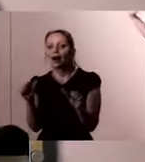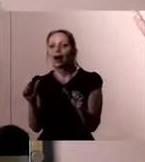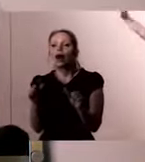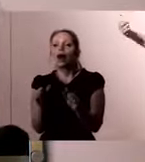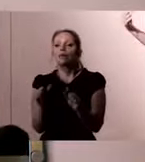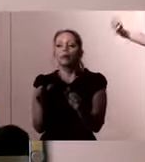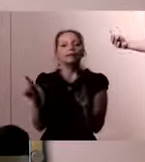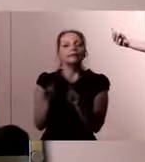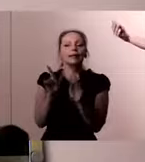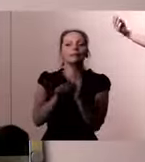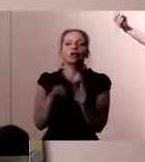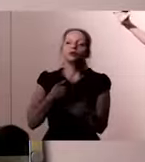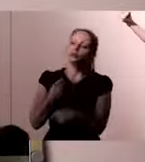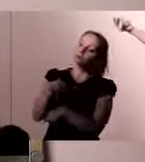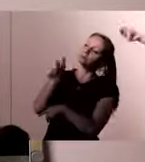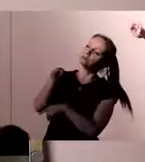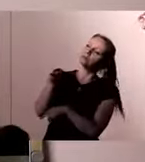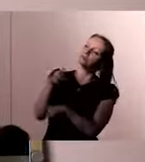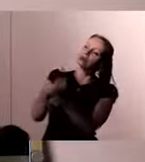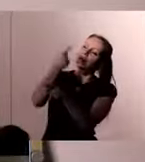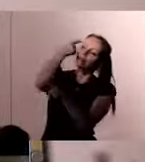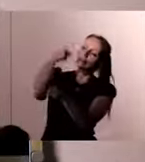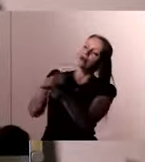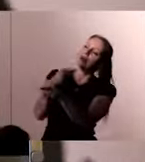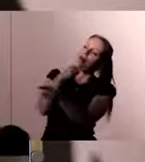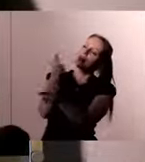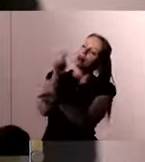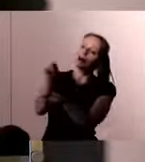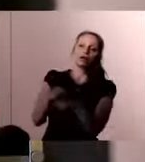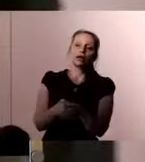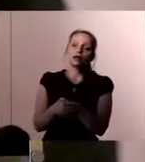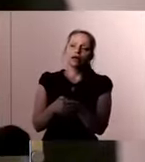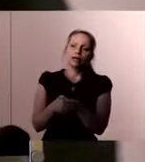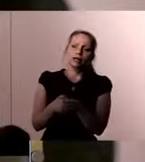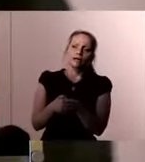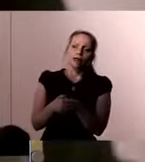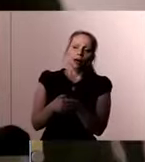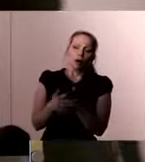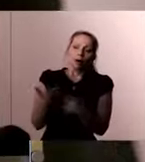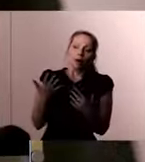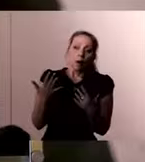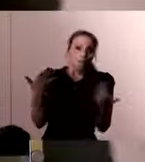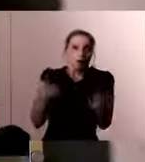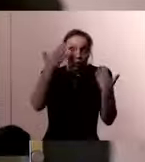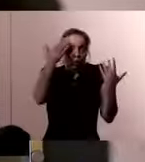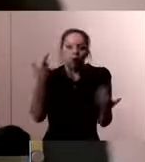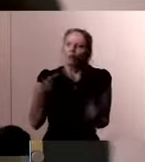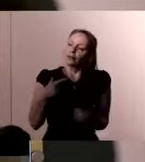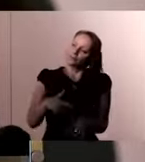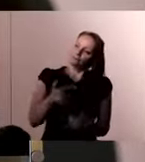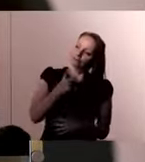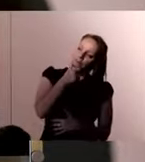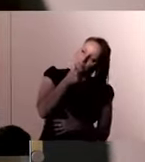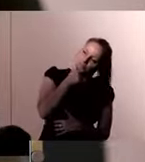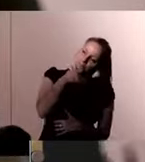when someone was lying with words. So you may not know why you feel suspicion, whether someone is holding your gaze a little